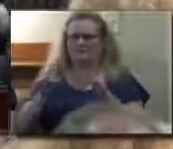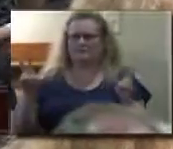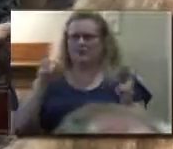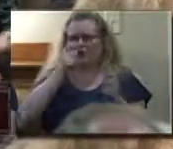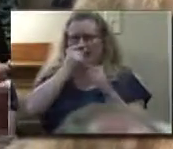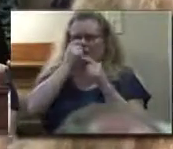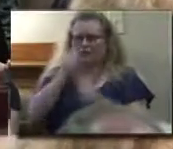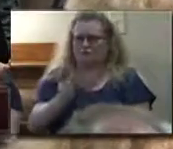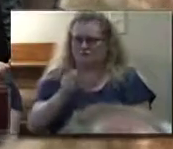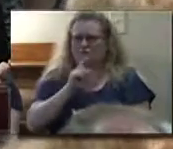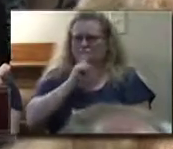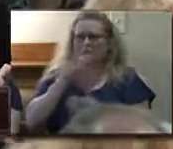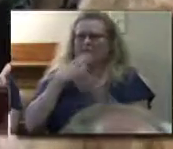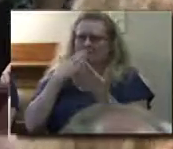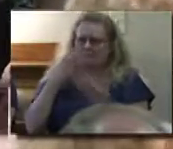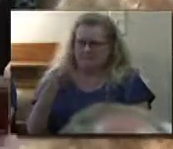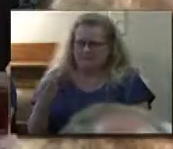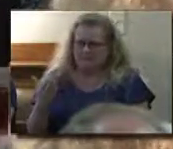really thank you all for your